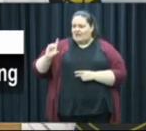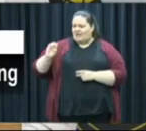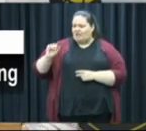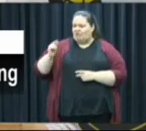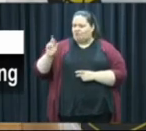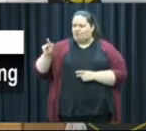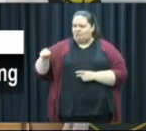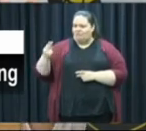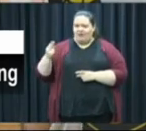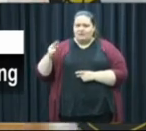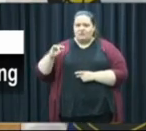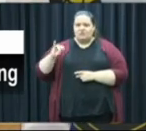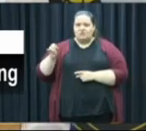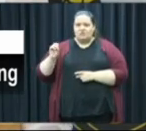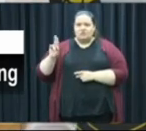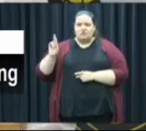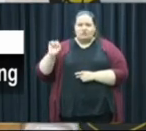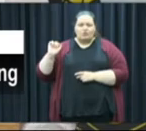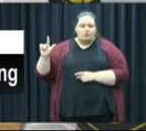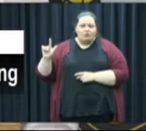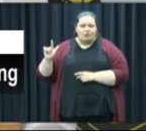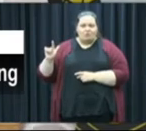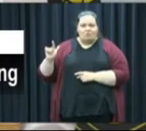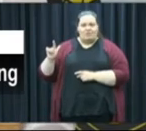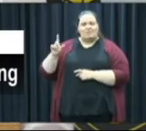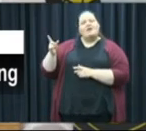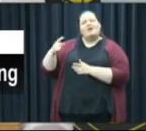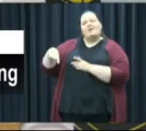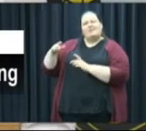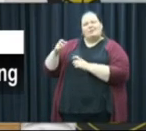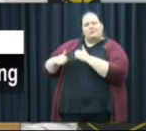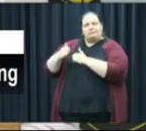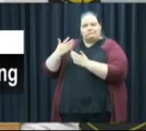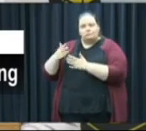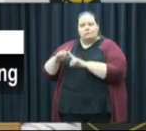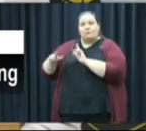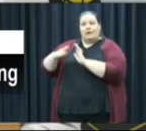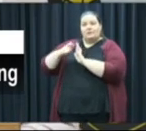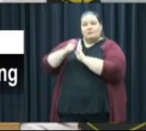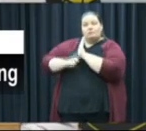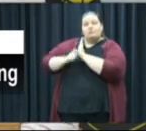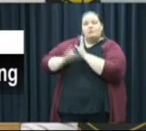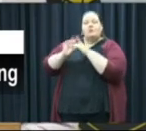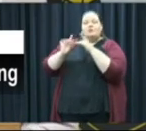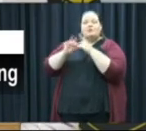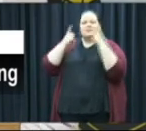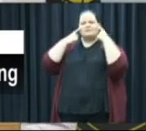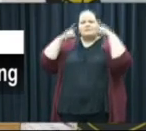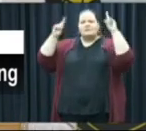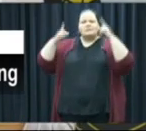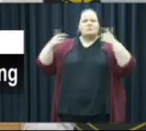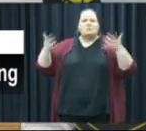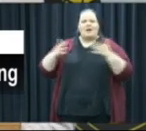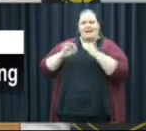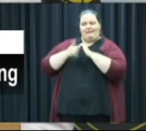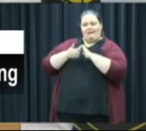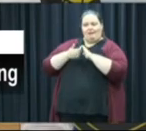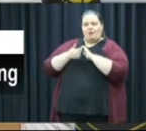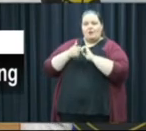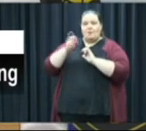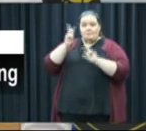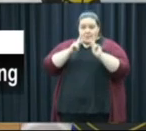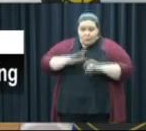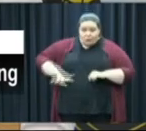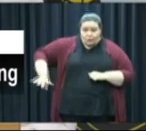but they were talking about what our success depended on so far. And part of it had largely to do with the fact that the public was